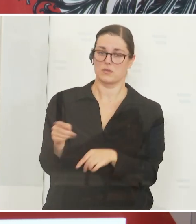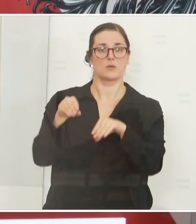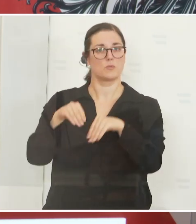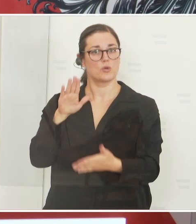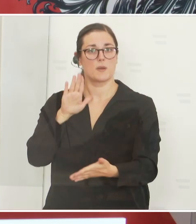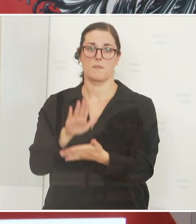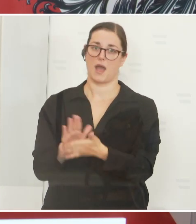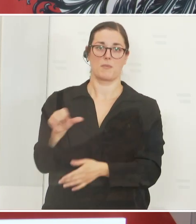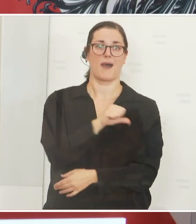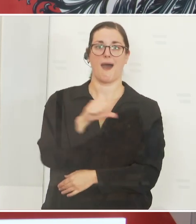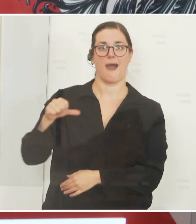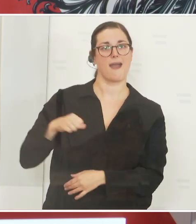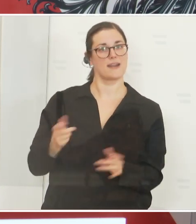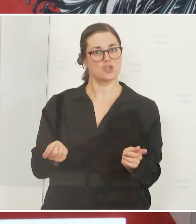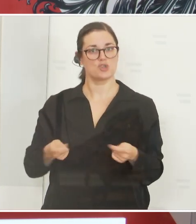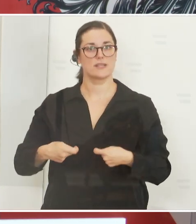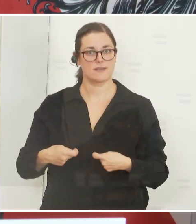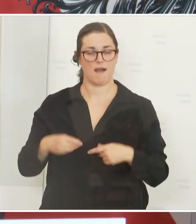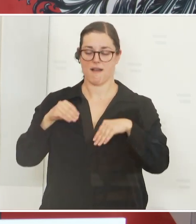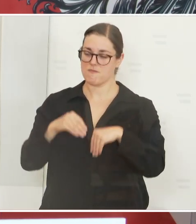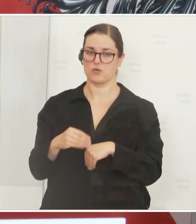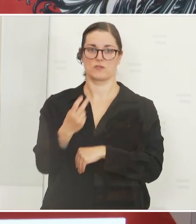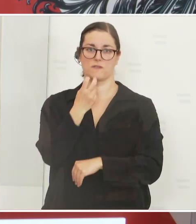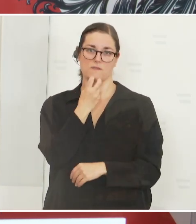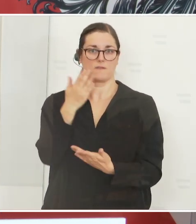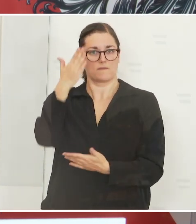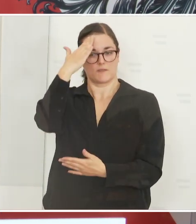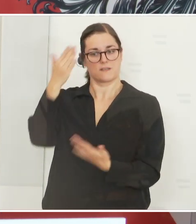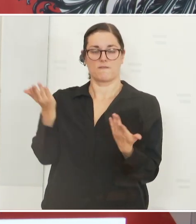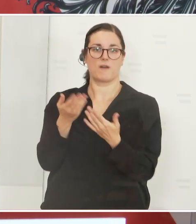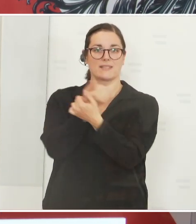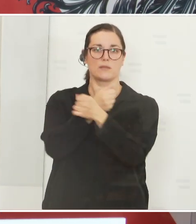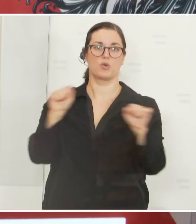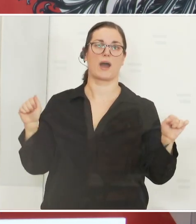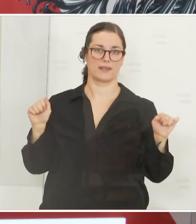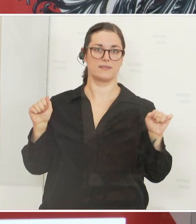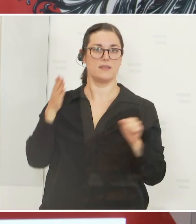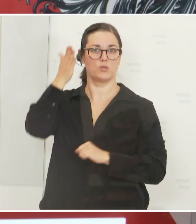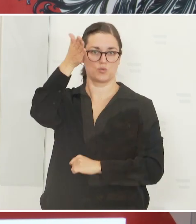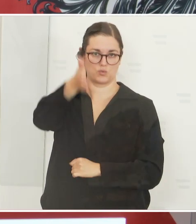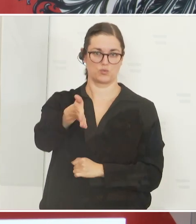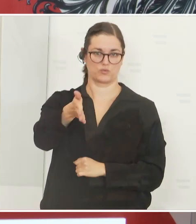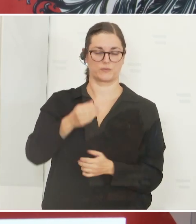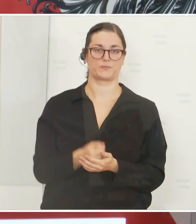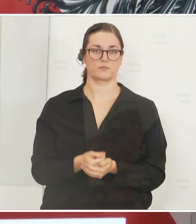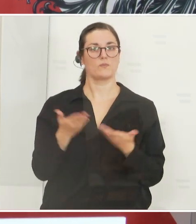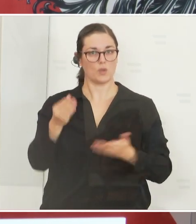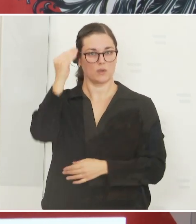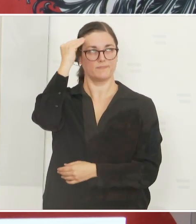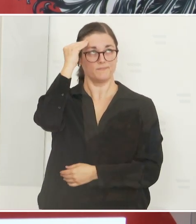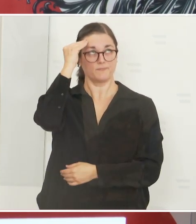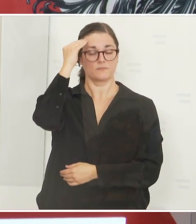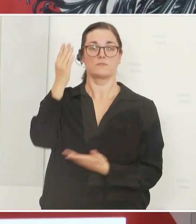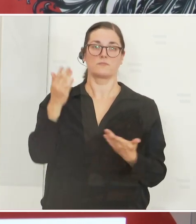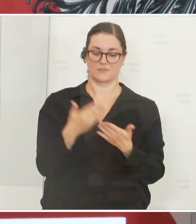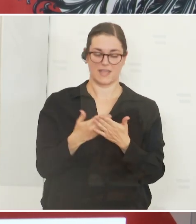their own destiny, of their democratic future and their democratic choices. So with that in mind, I have to say that is what